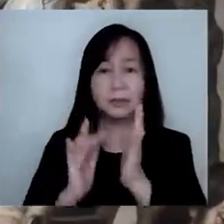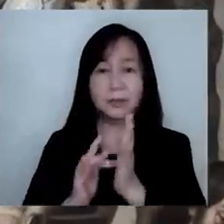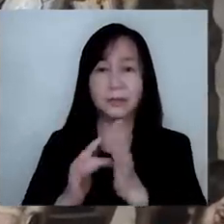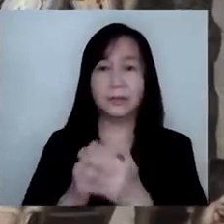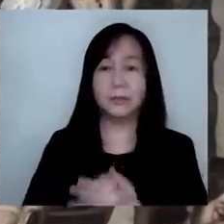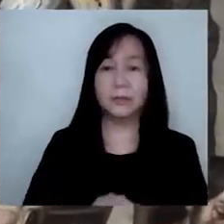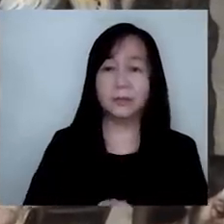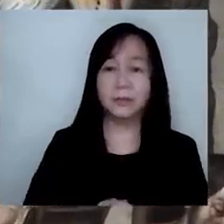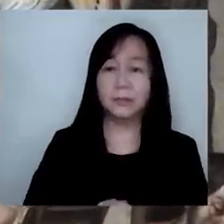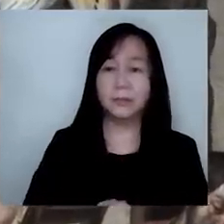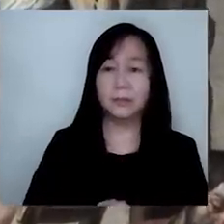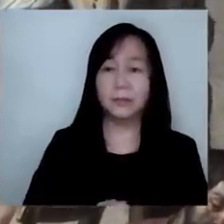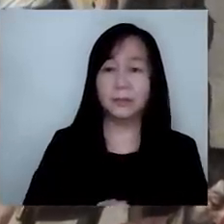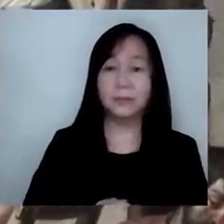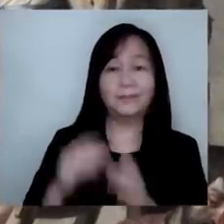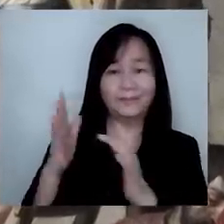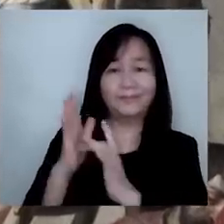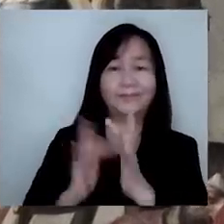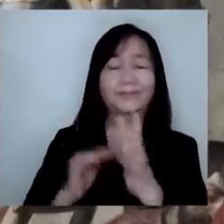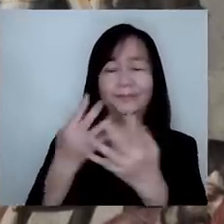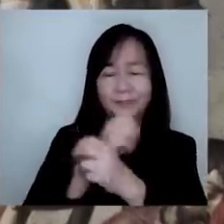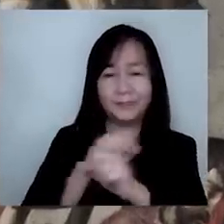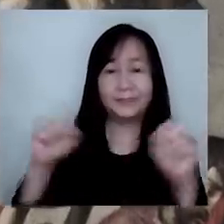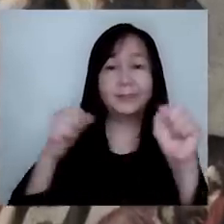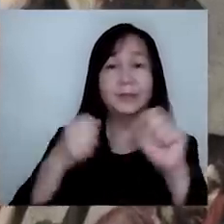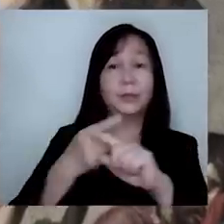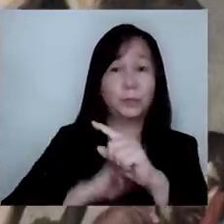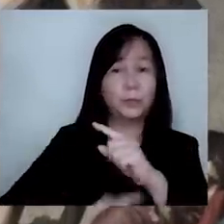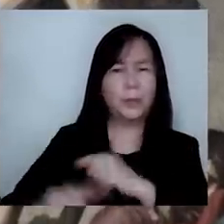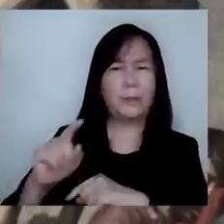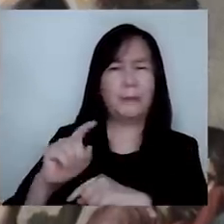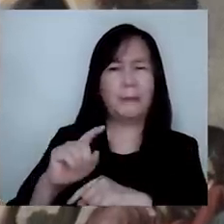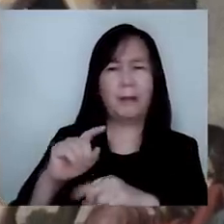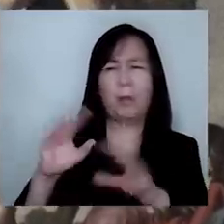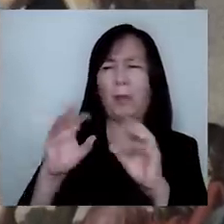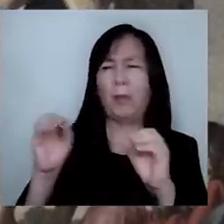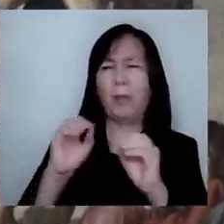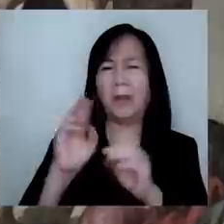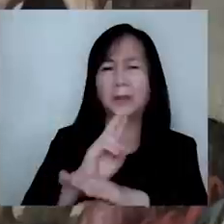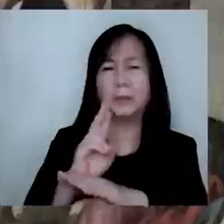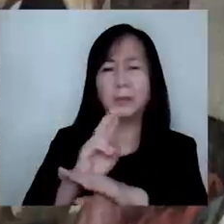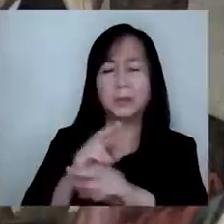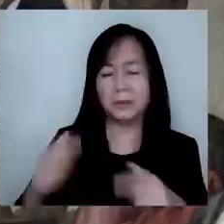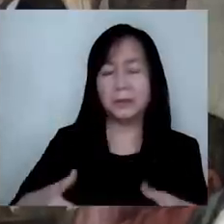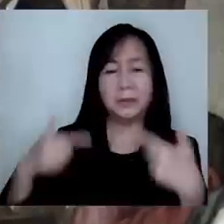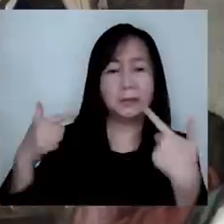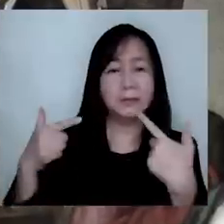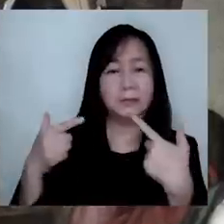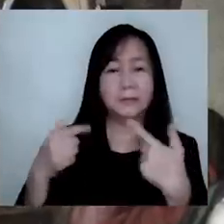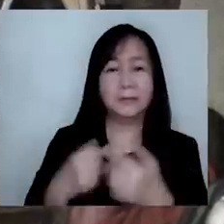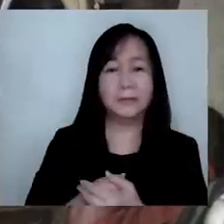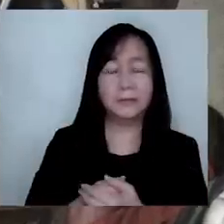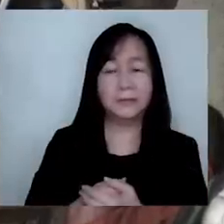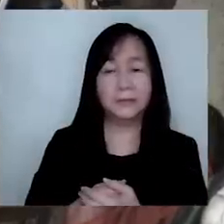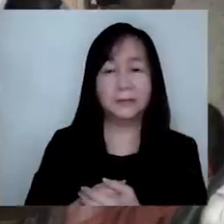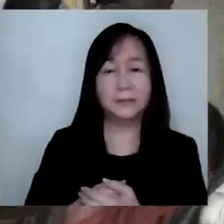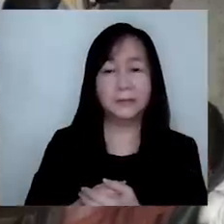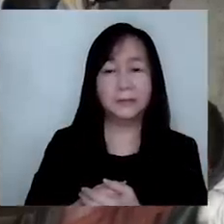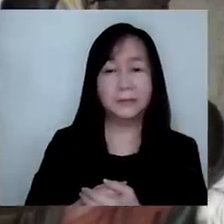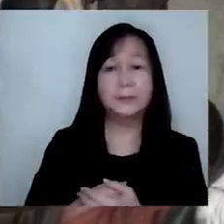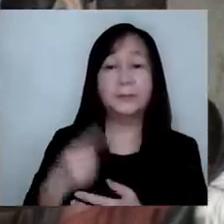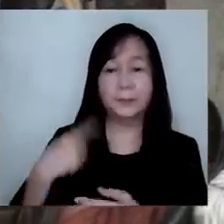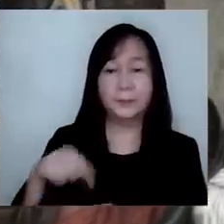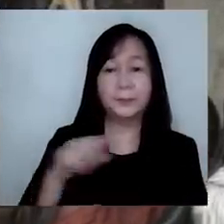redeemed us from the futile ways of living and we were Redeemed by his blood